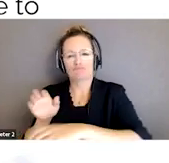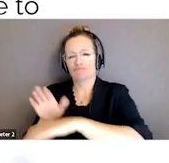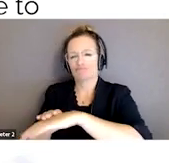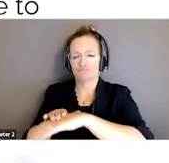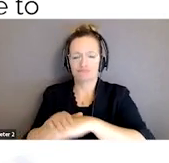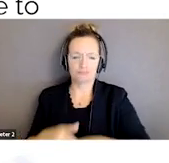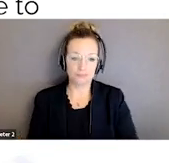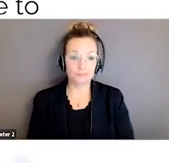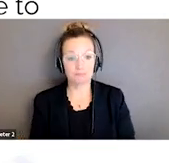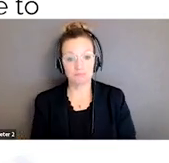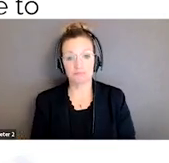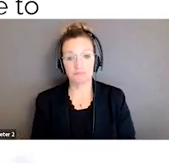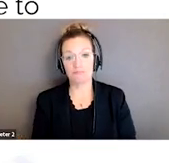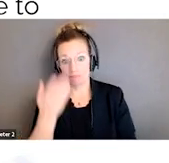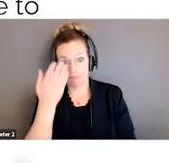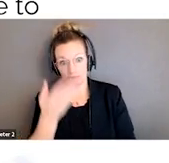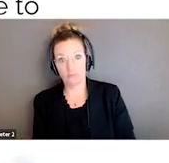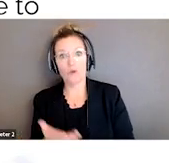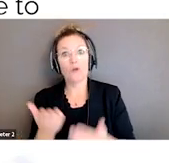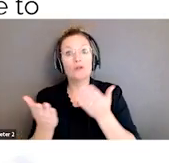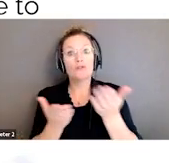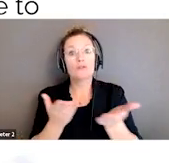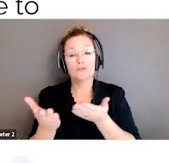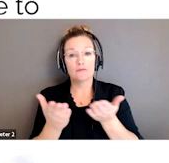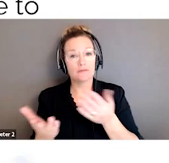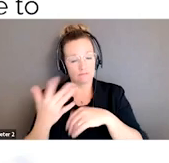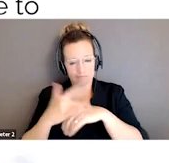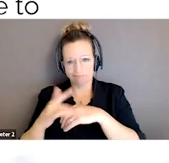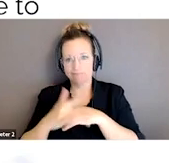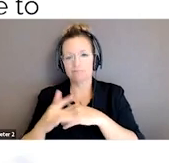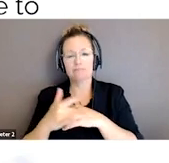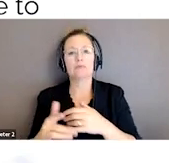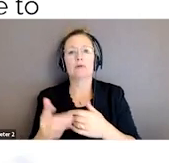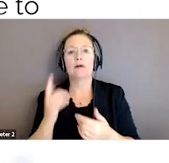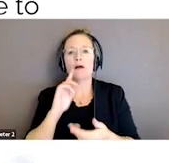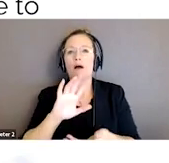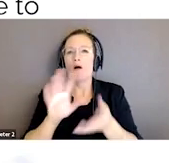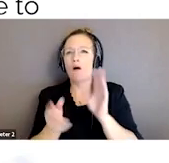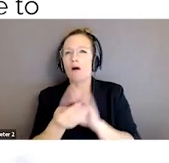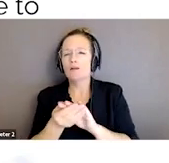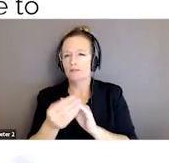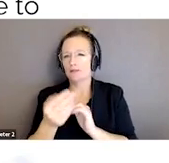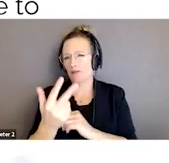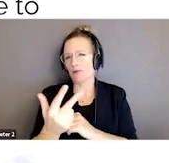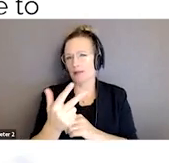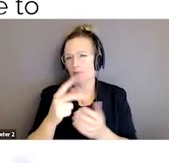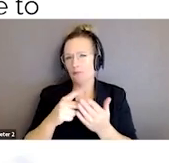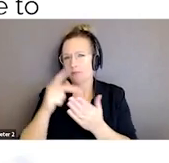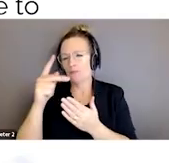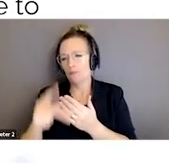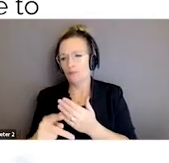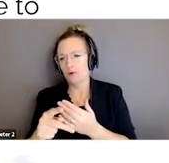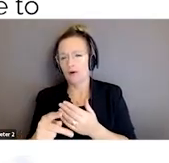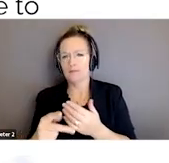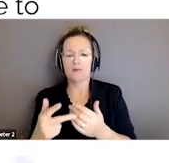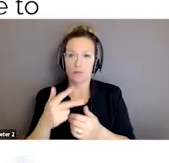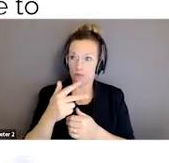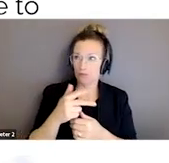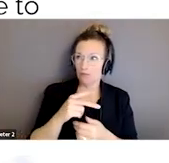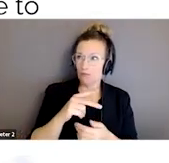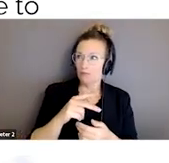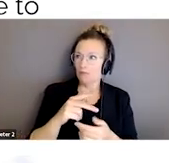These services are currently available through two programs which are currently accepting